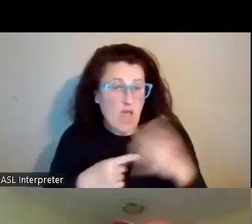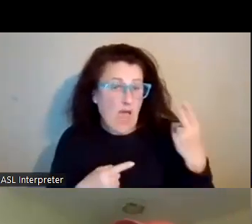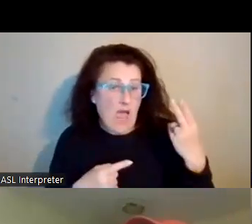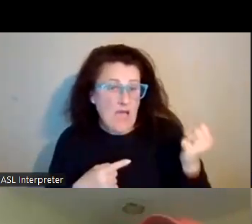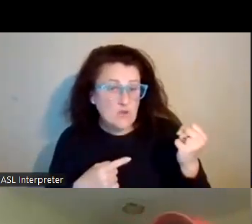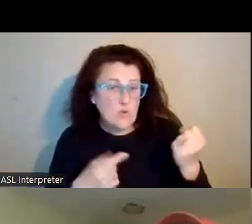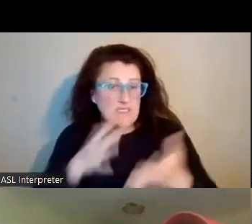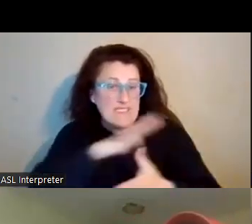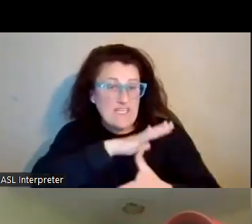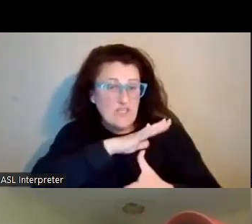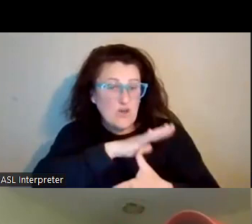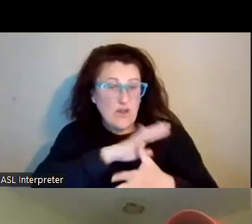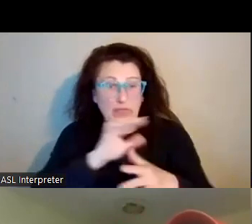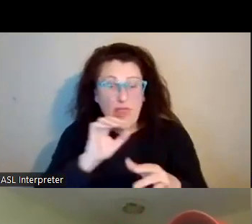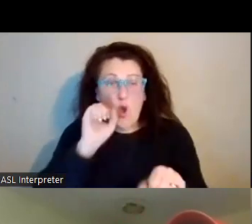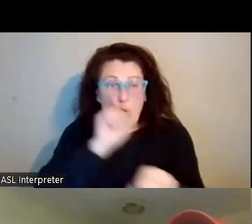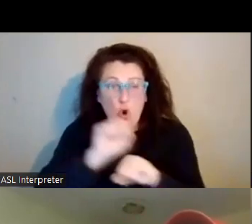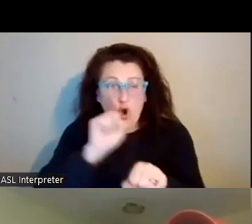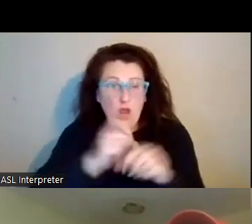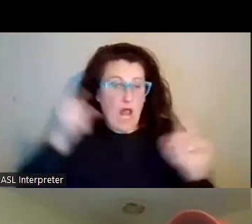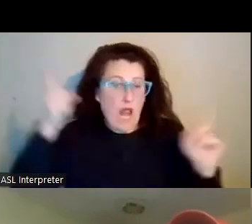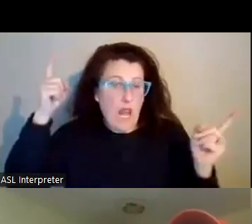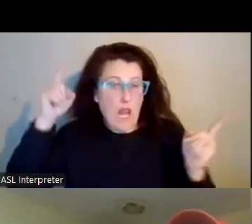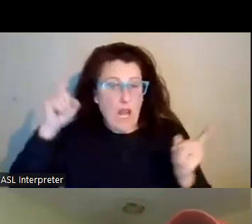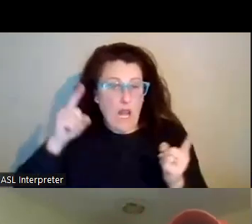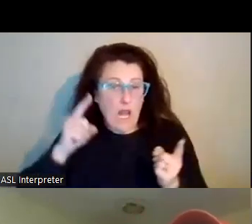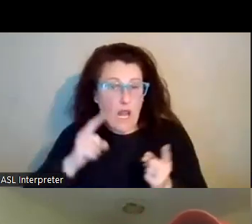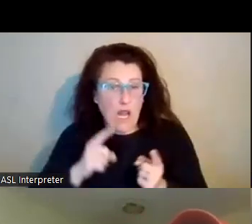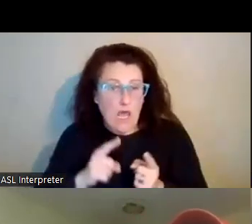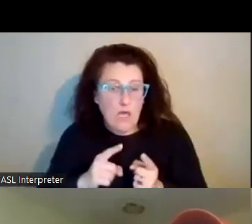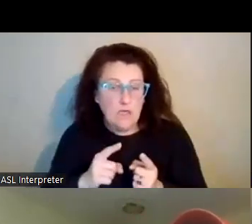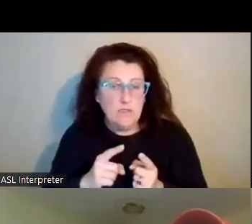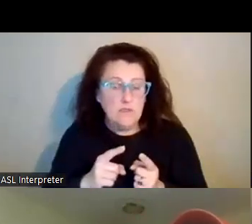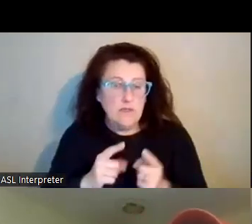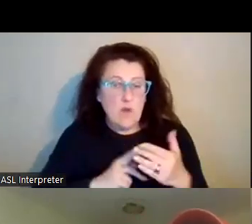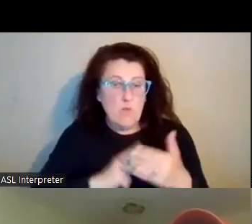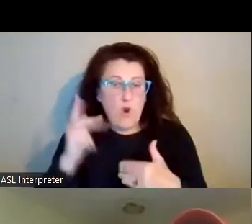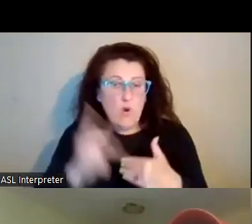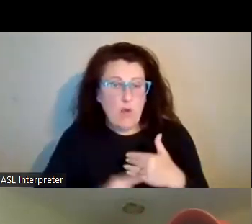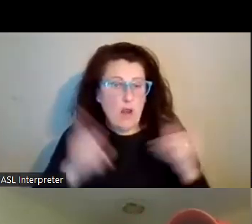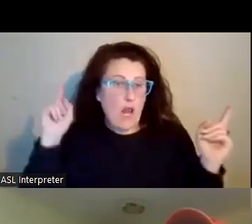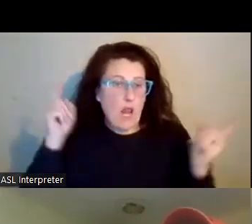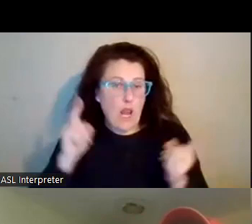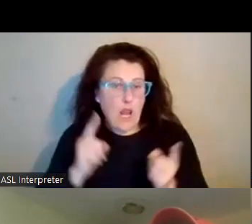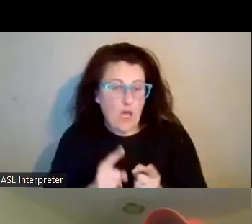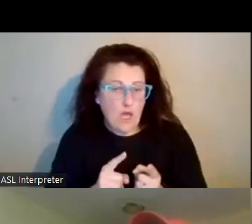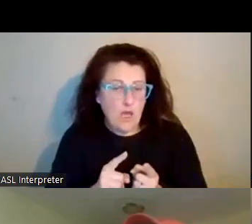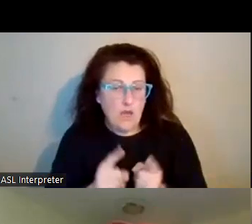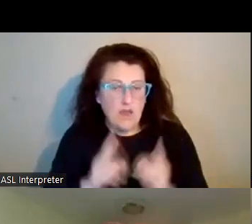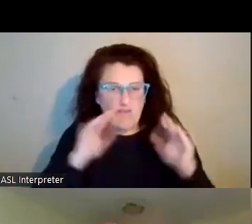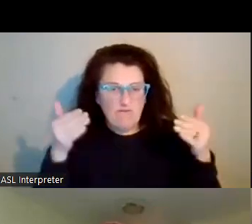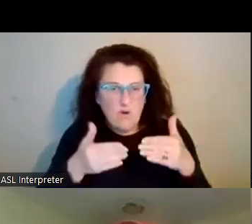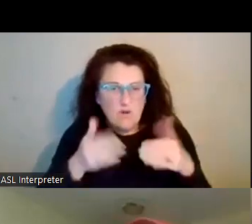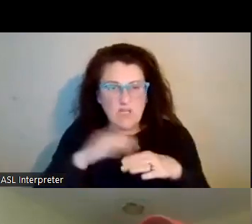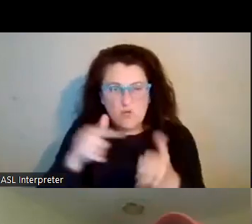one myself, the work is winding down at that point and the programming is winding down at that point. We may be able to start as